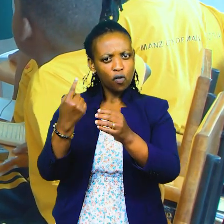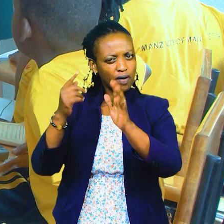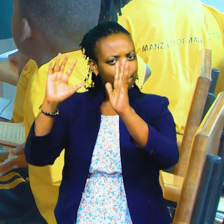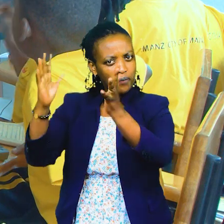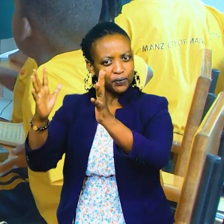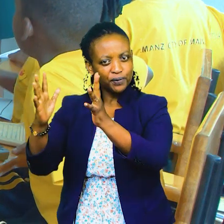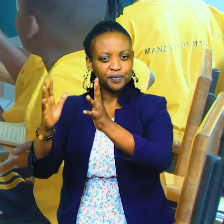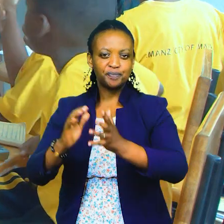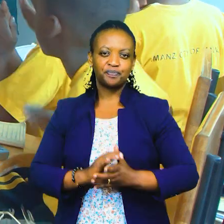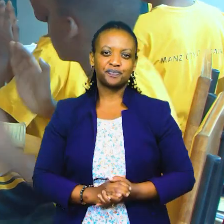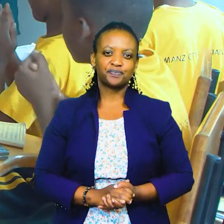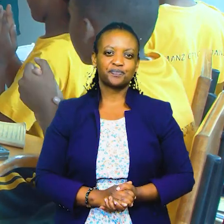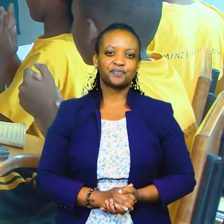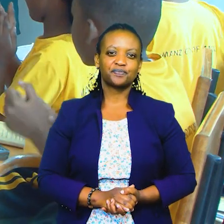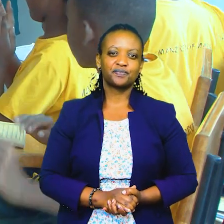them factor 1?